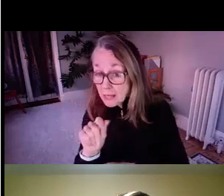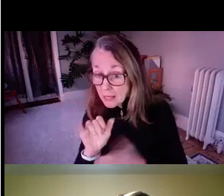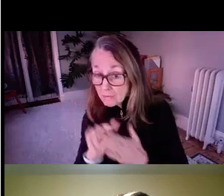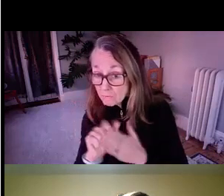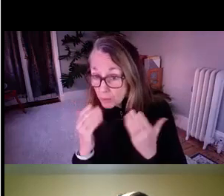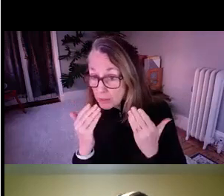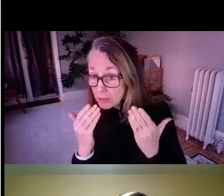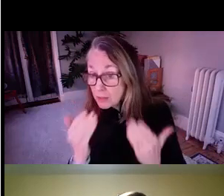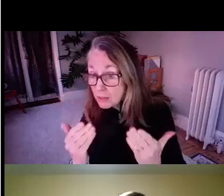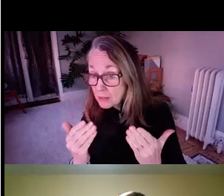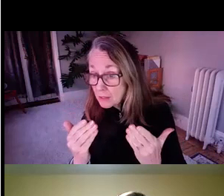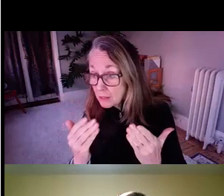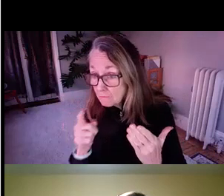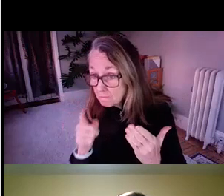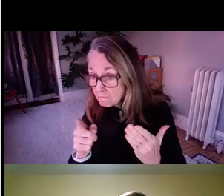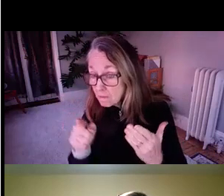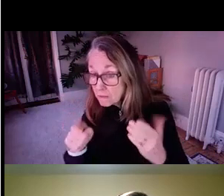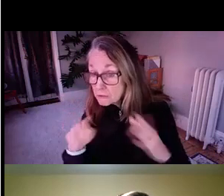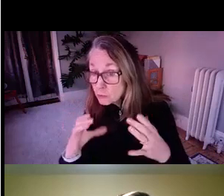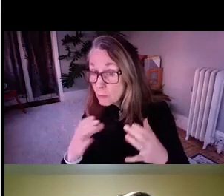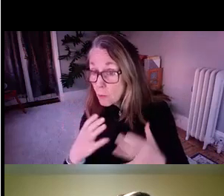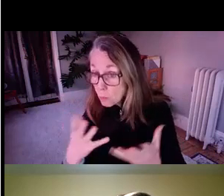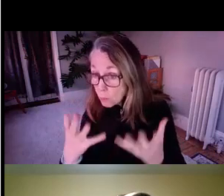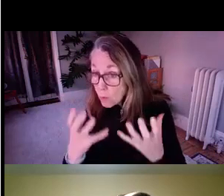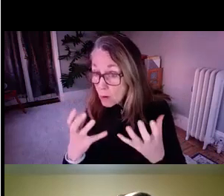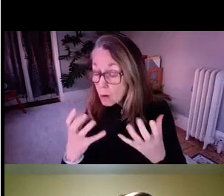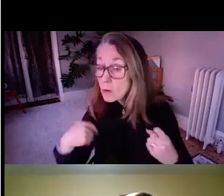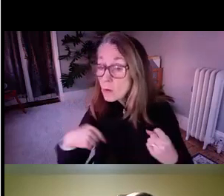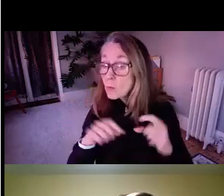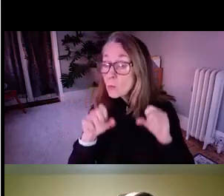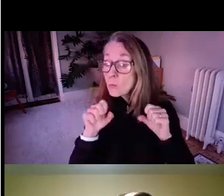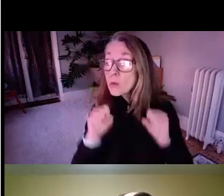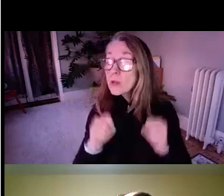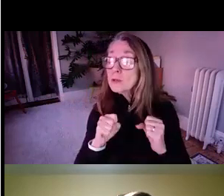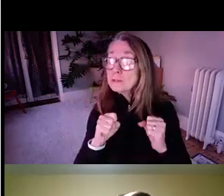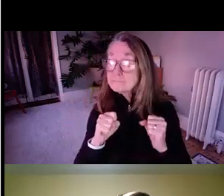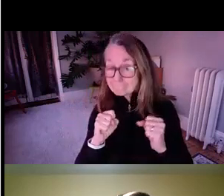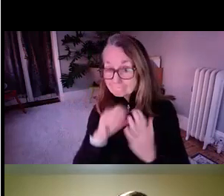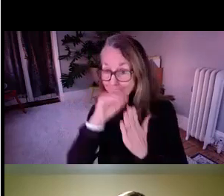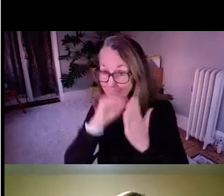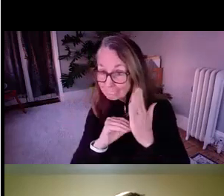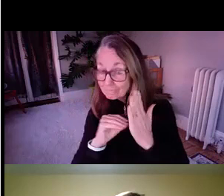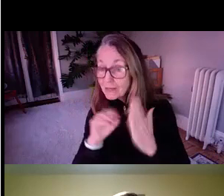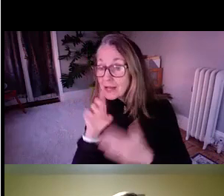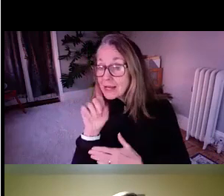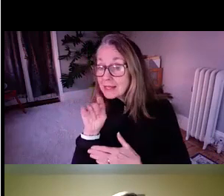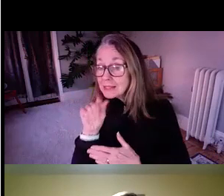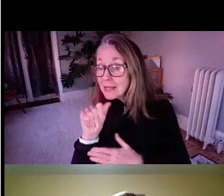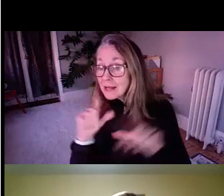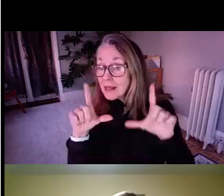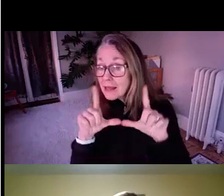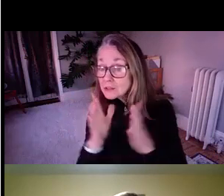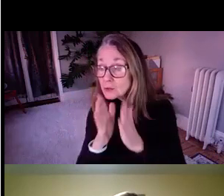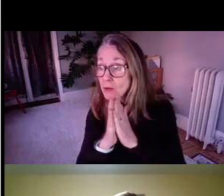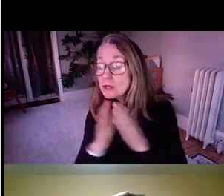or if that were something that was of interest to this group, we would put together that data license request and try to get the necessary